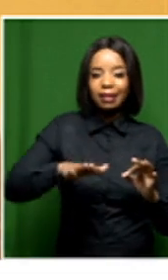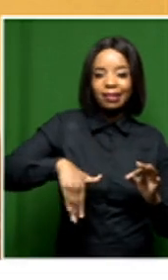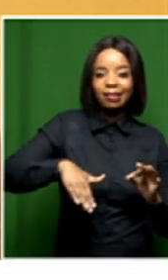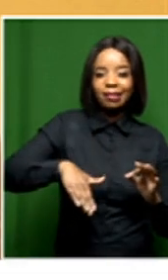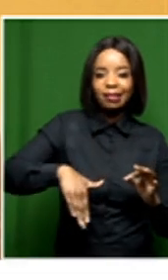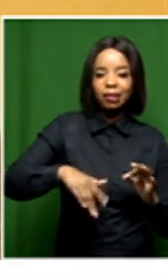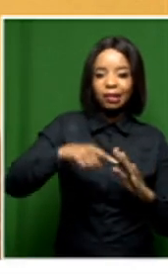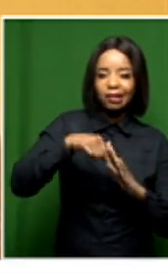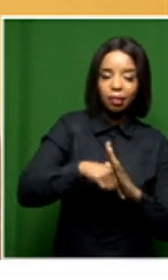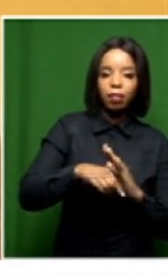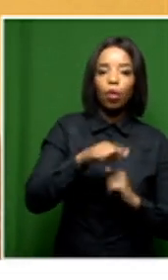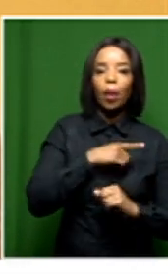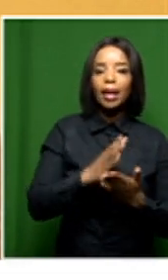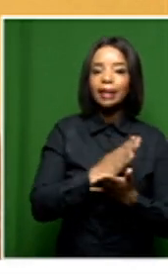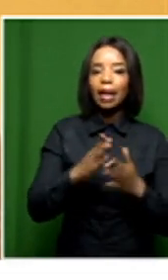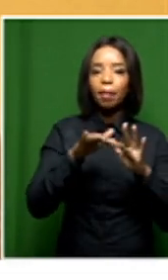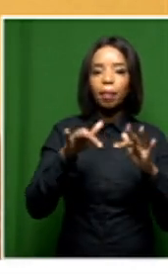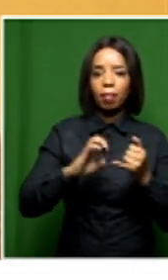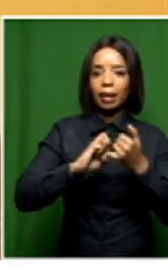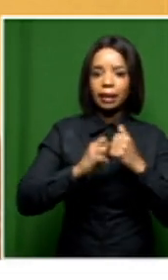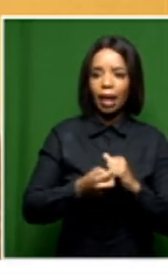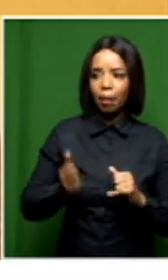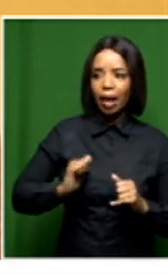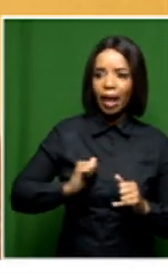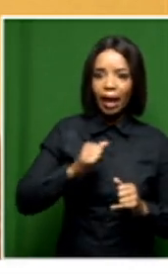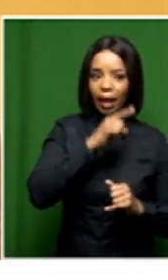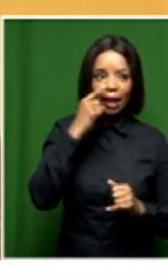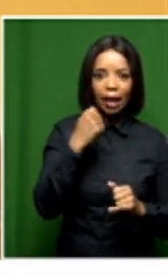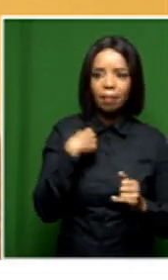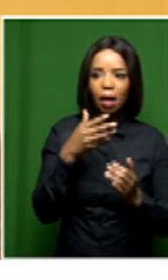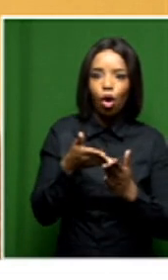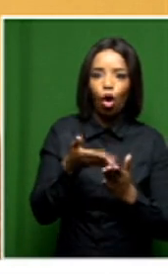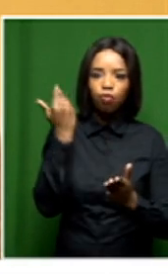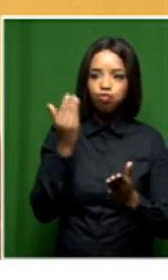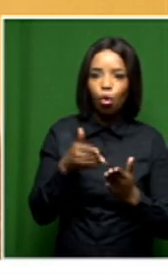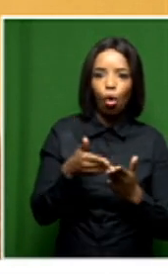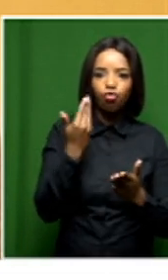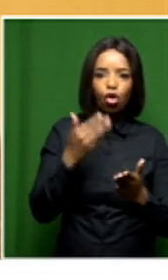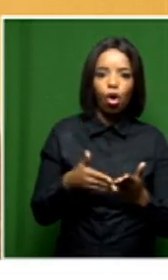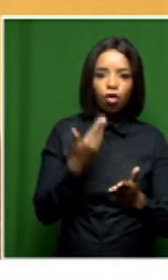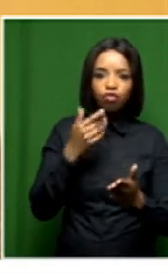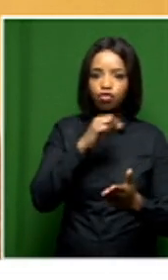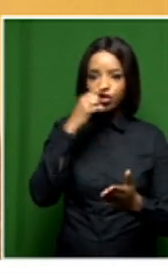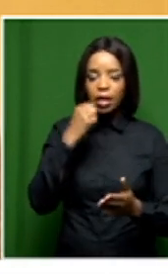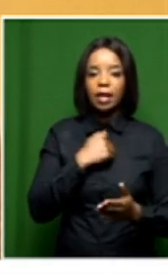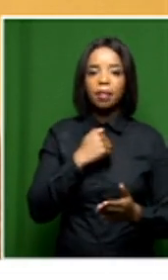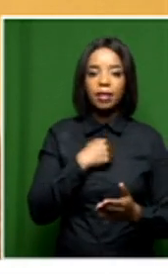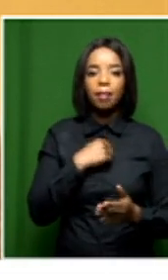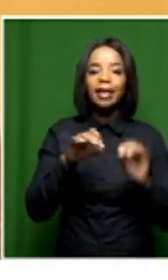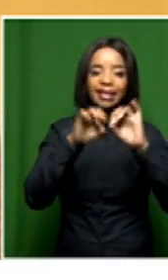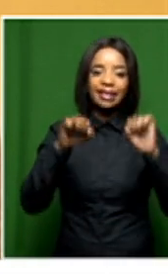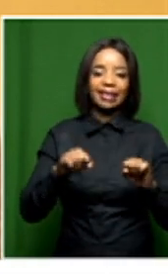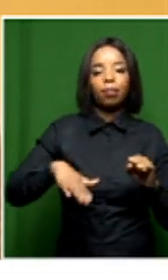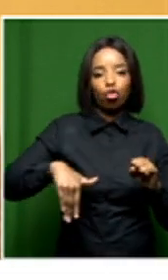terms of taking their name within the system, and the system might not have picked up because we were trying to, that was the start of the